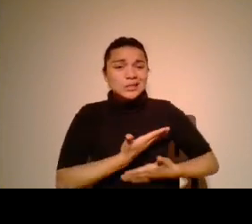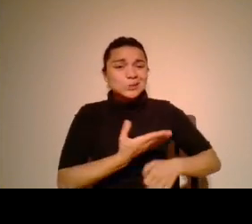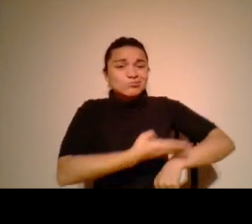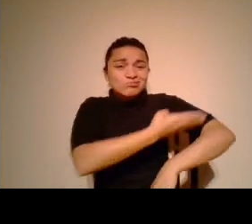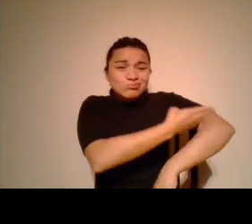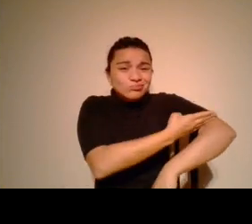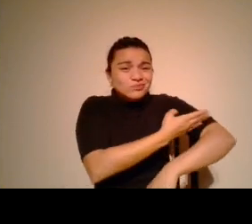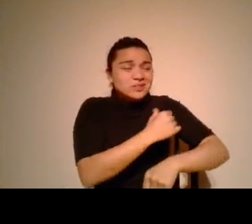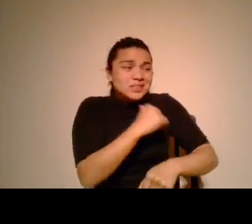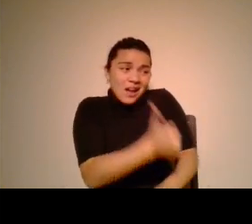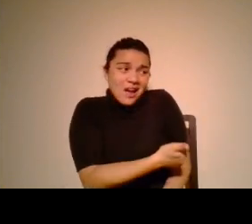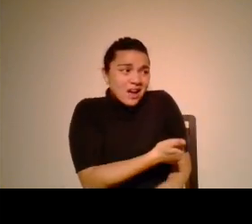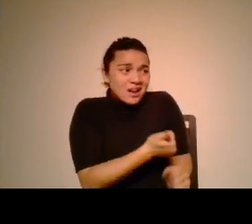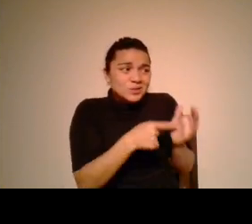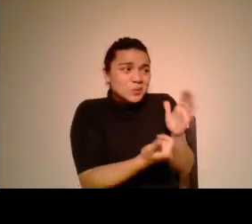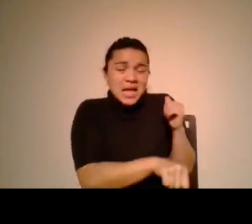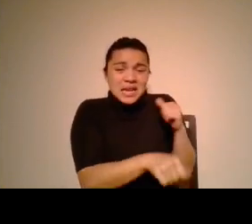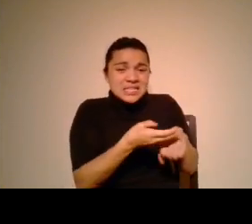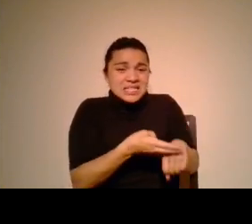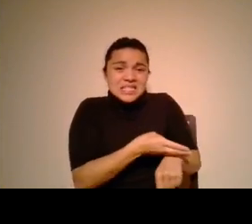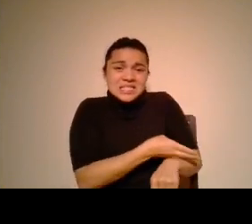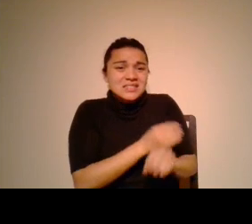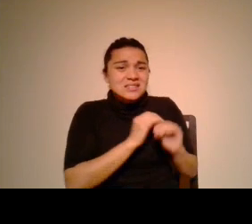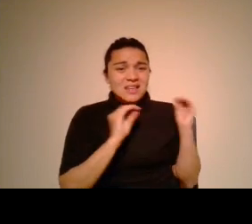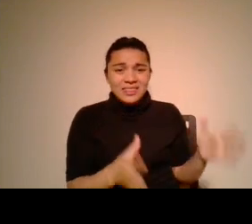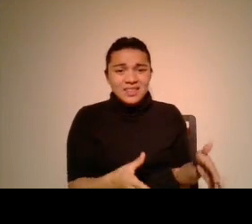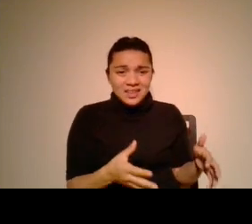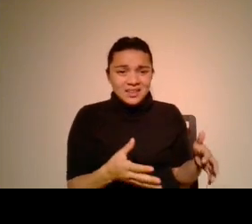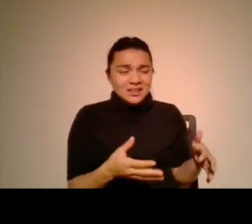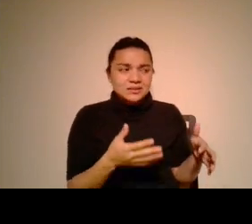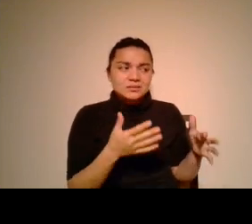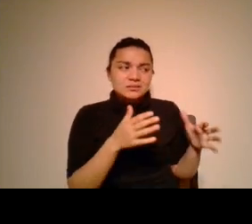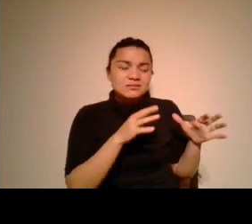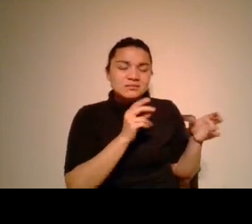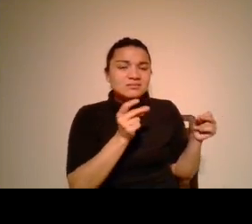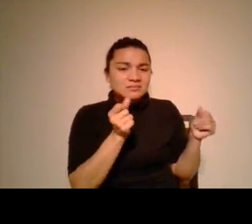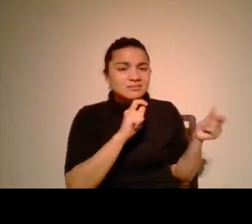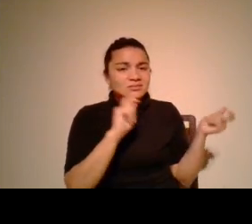rather than later, because the later you are in the process, the harder it is to disentangle.